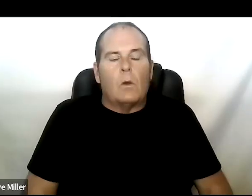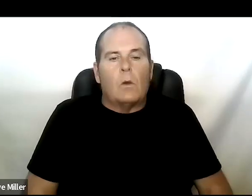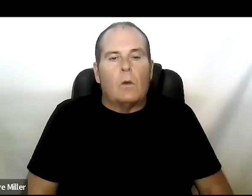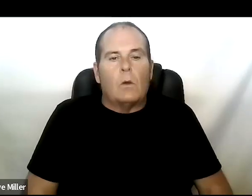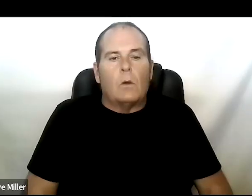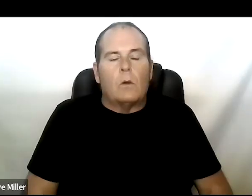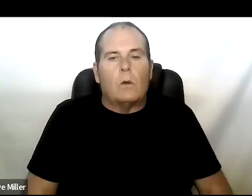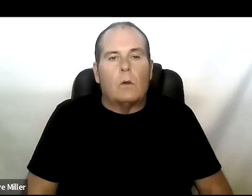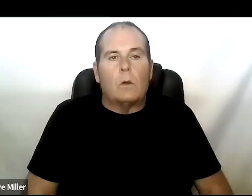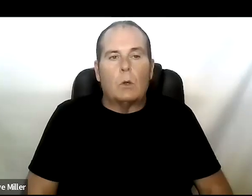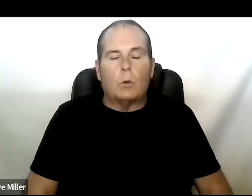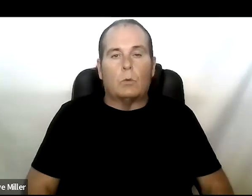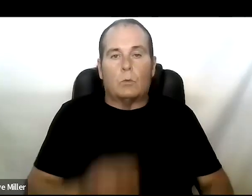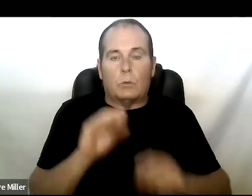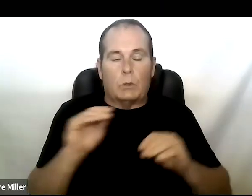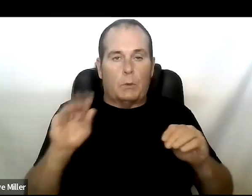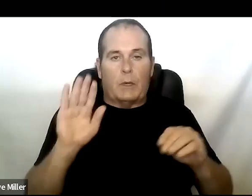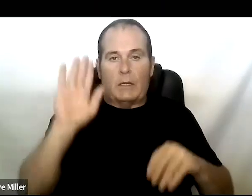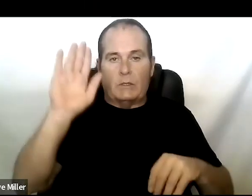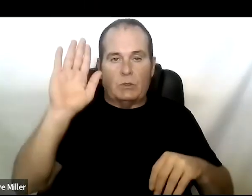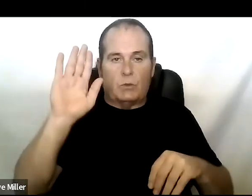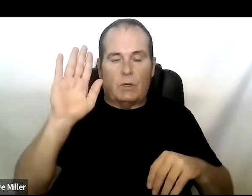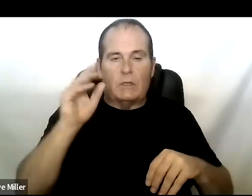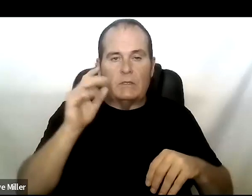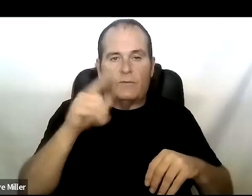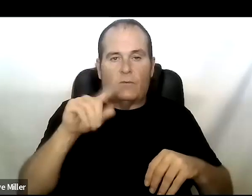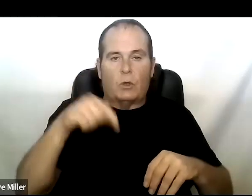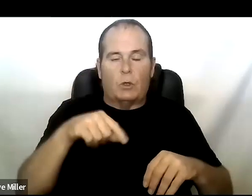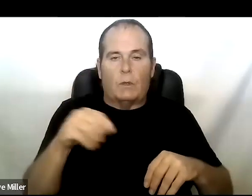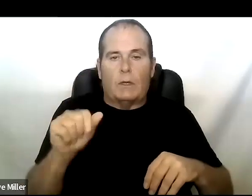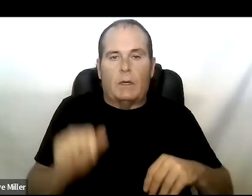No hands raised or Q&A.